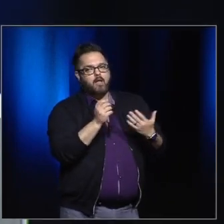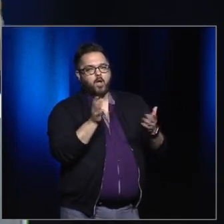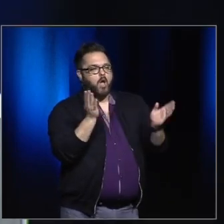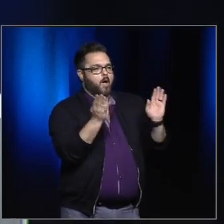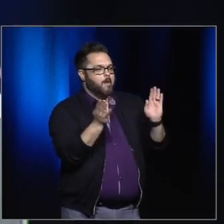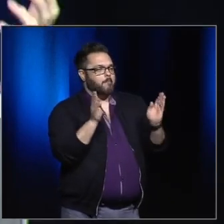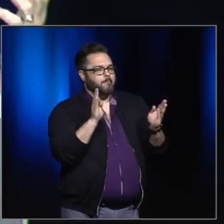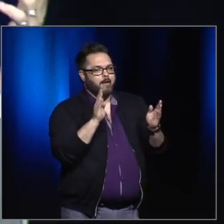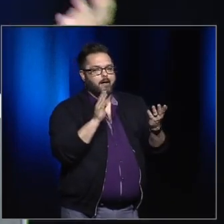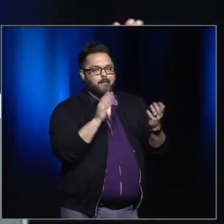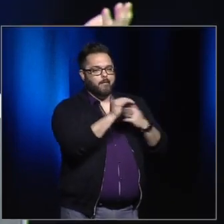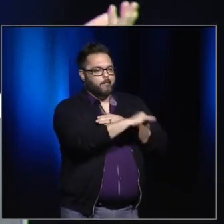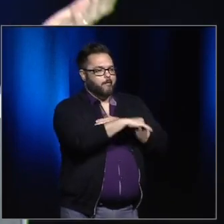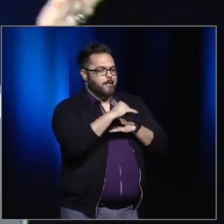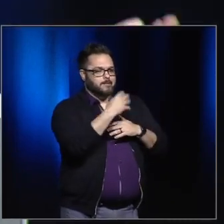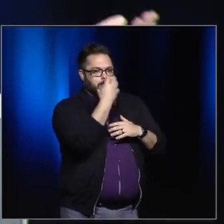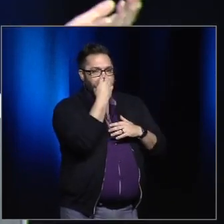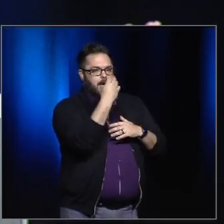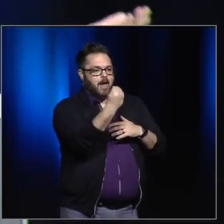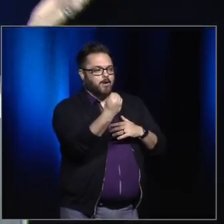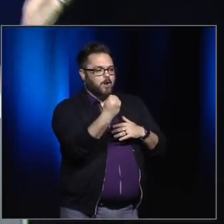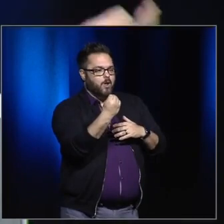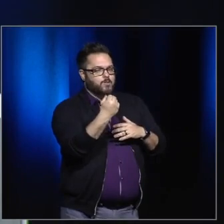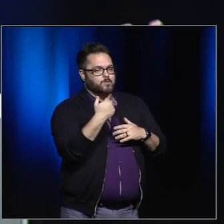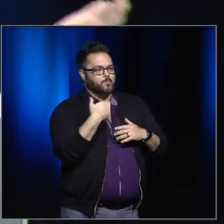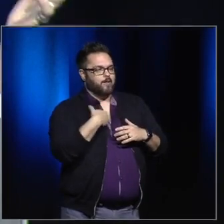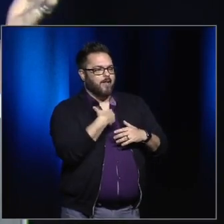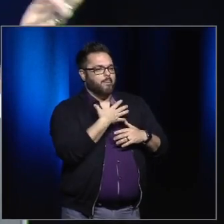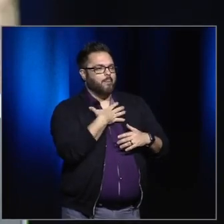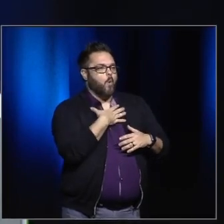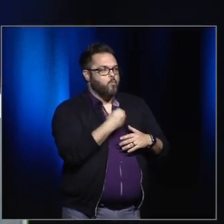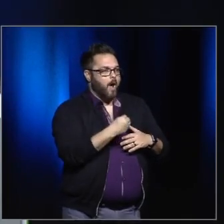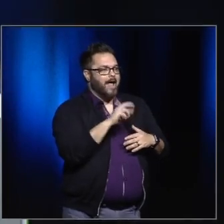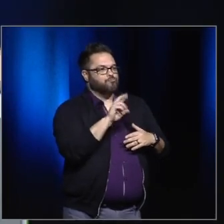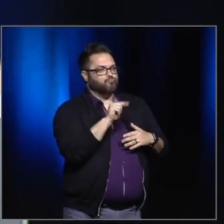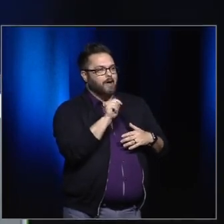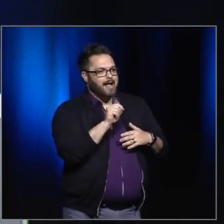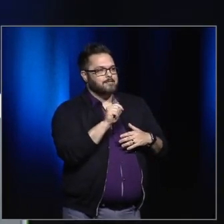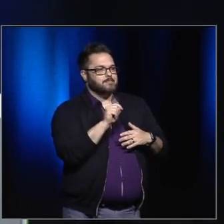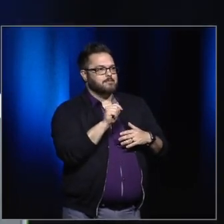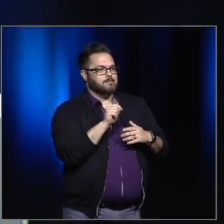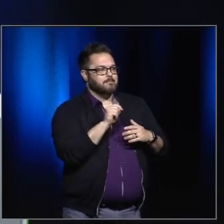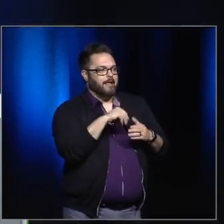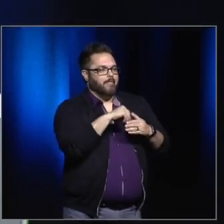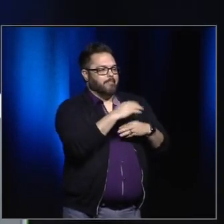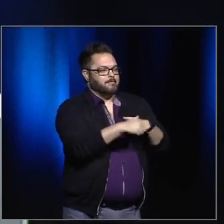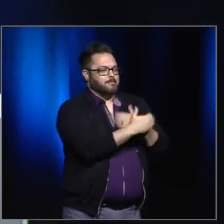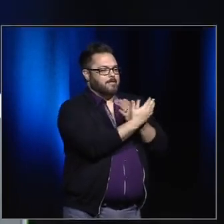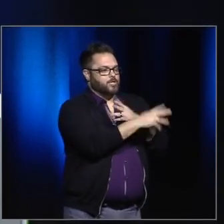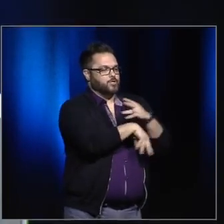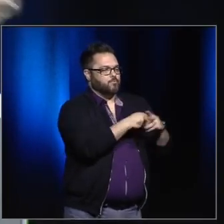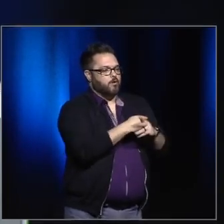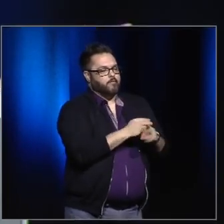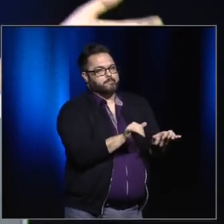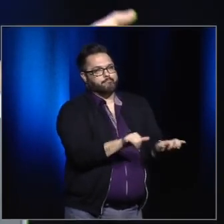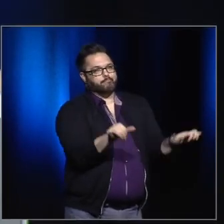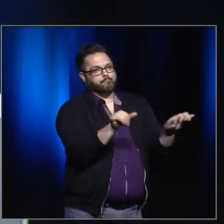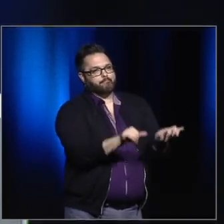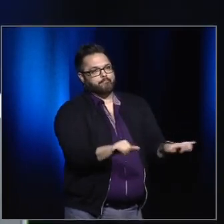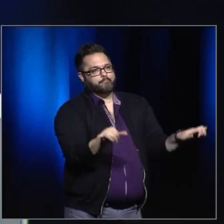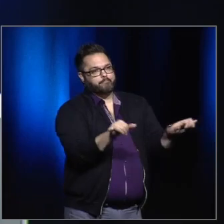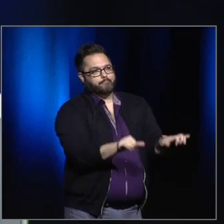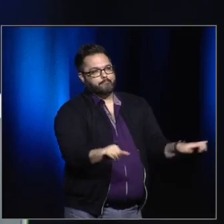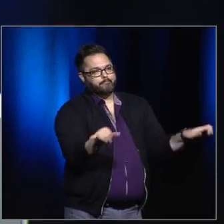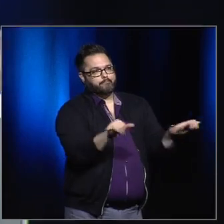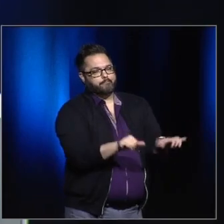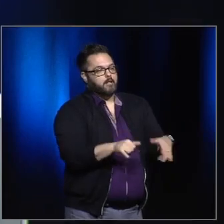whales and bottlenose, like the white rats of the cetacean world, big and small, right? And so there's so much work, and it's awesome, and it's like Richard was saying,